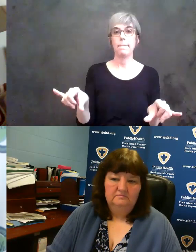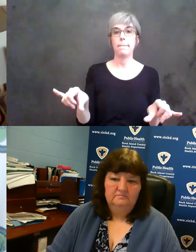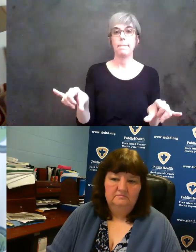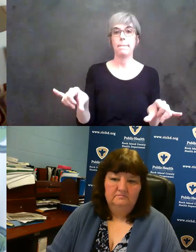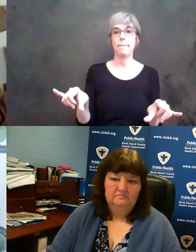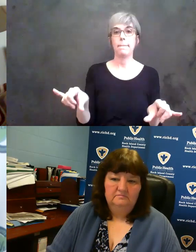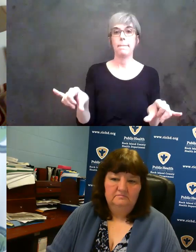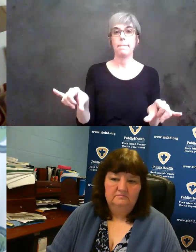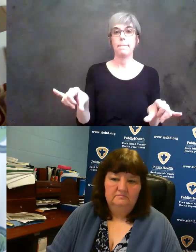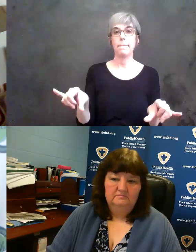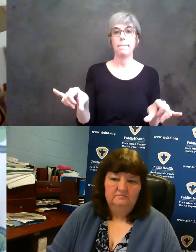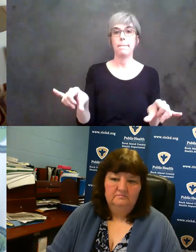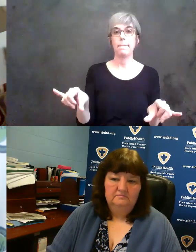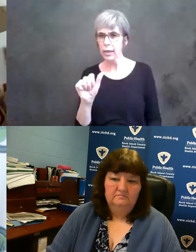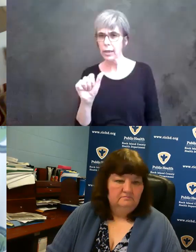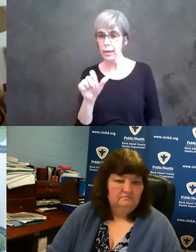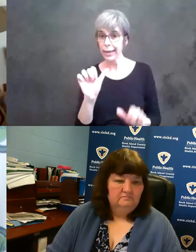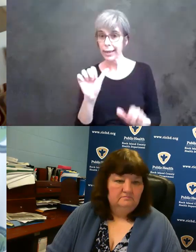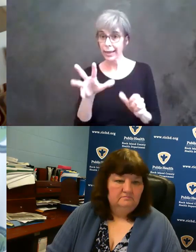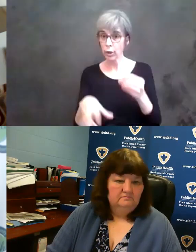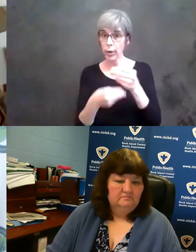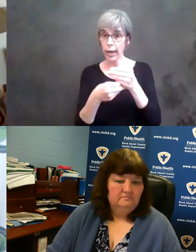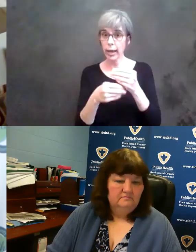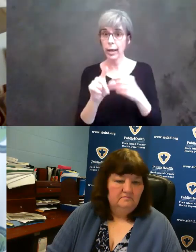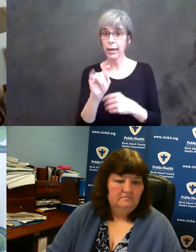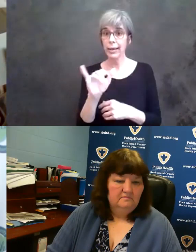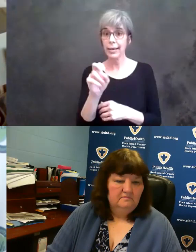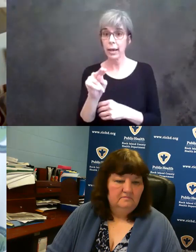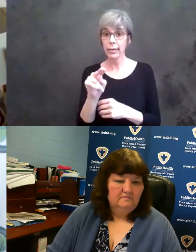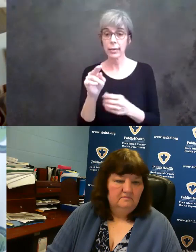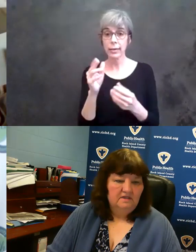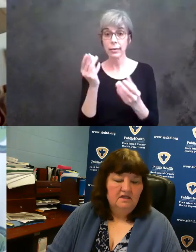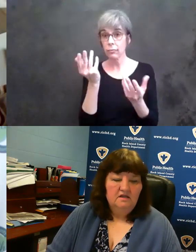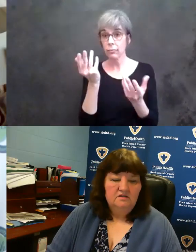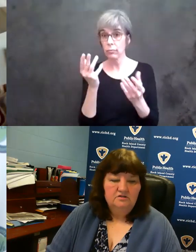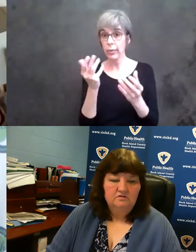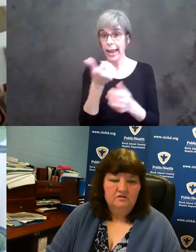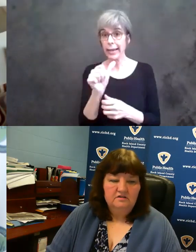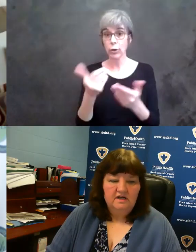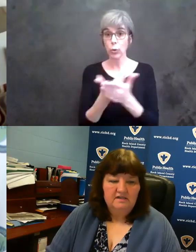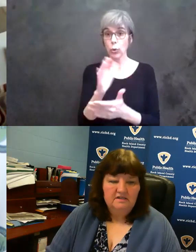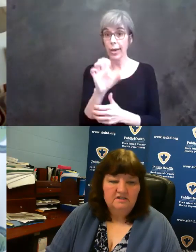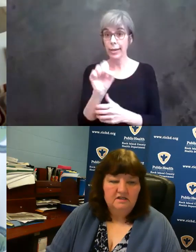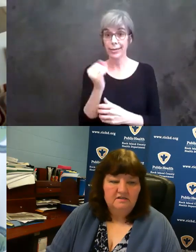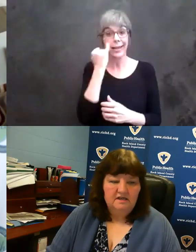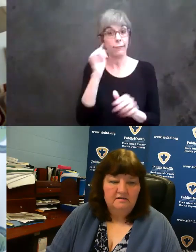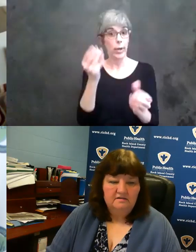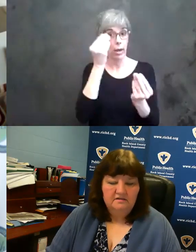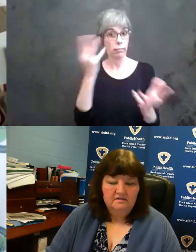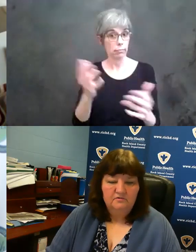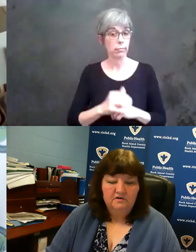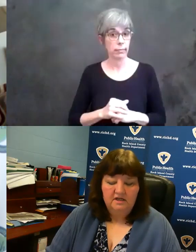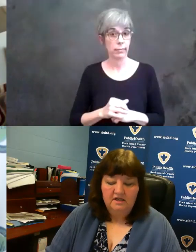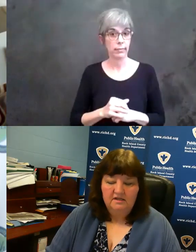Nita, can you give us an update on Tyson-related cases if the information is public? Sure. So I did check that